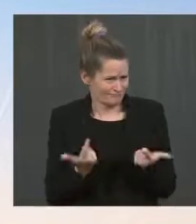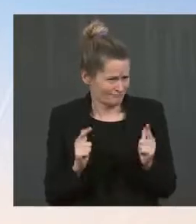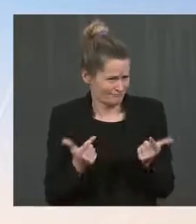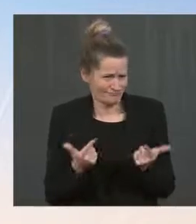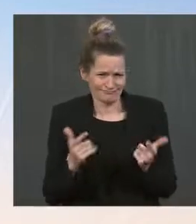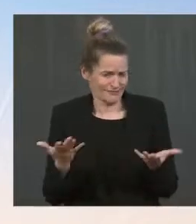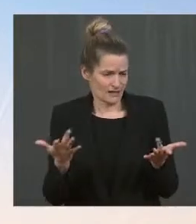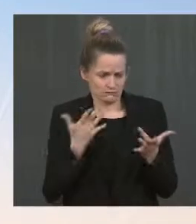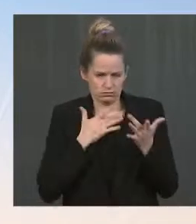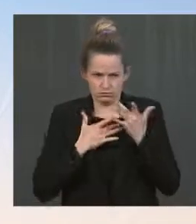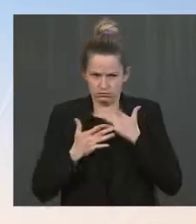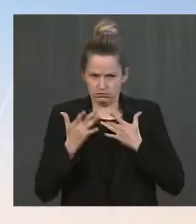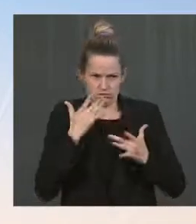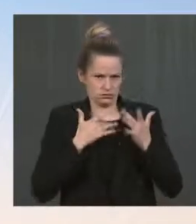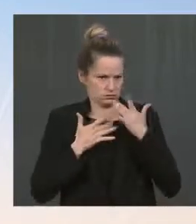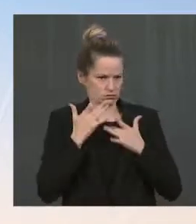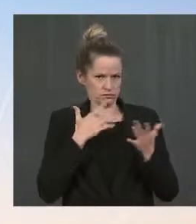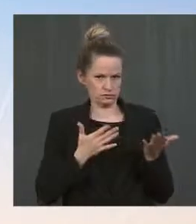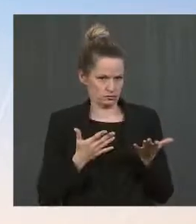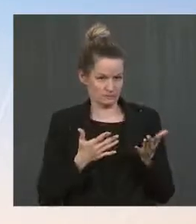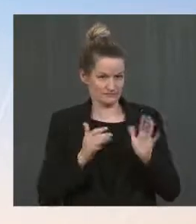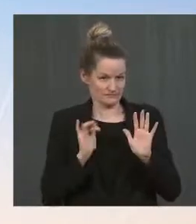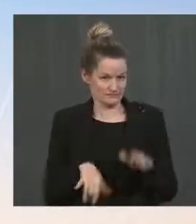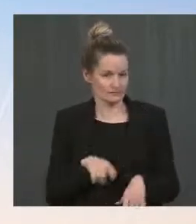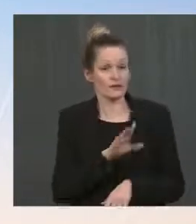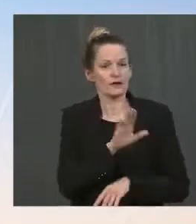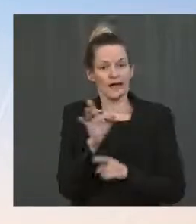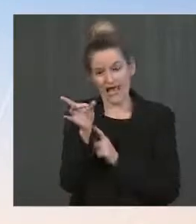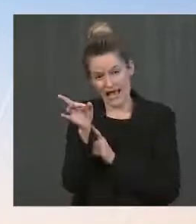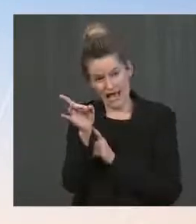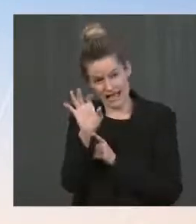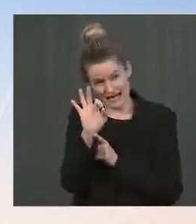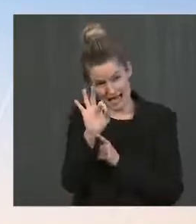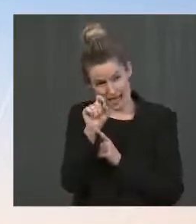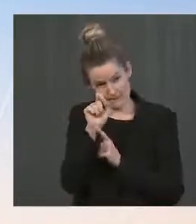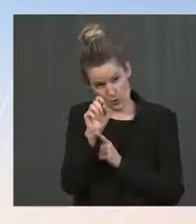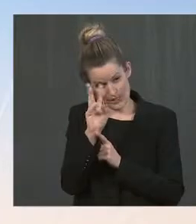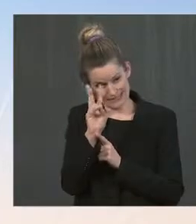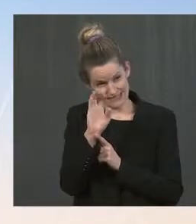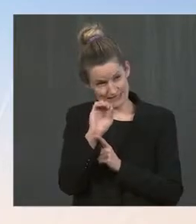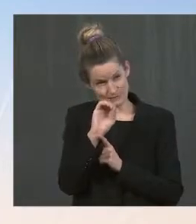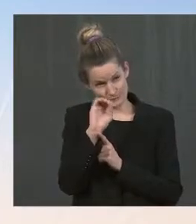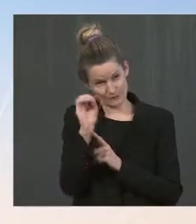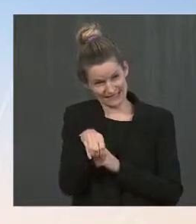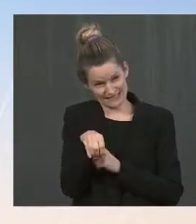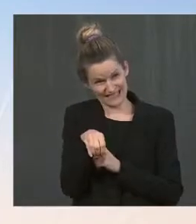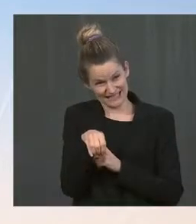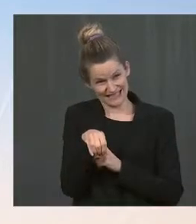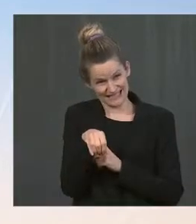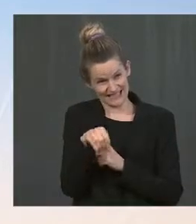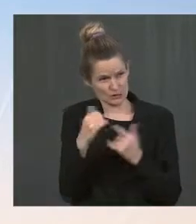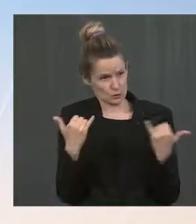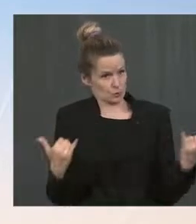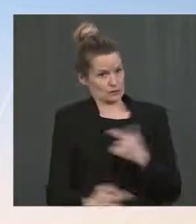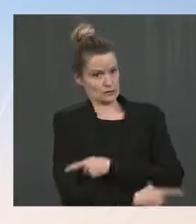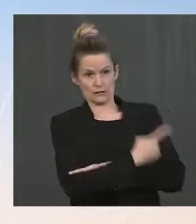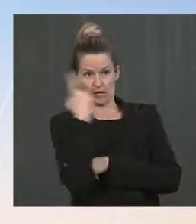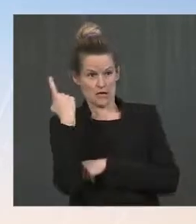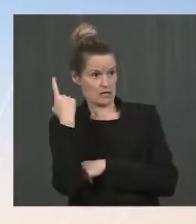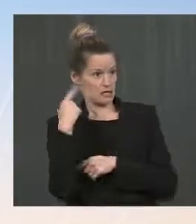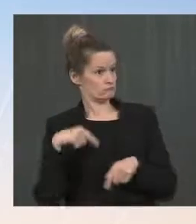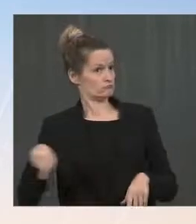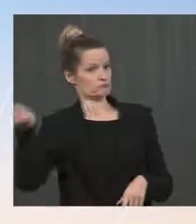sense of this, 89.6% of American farmers today, do not make a majority of their income from